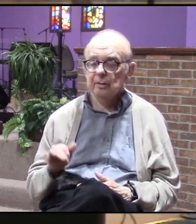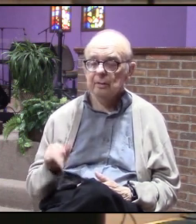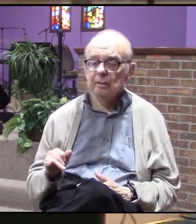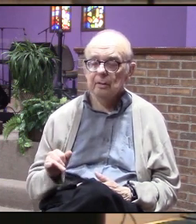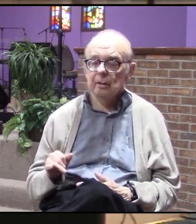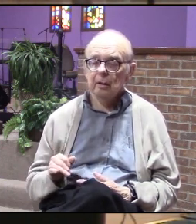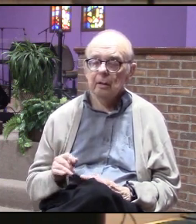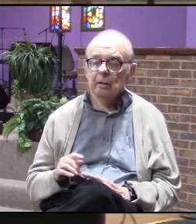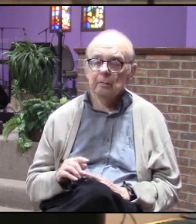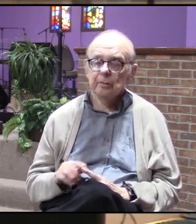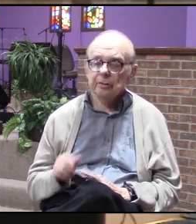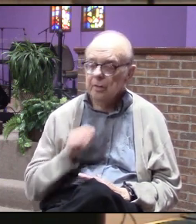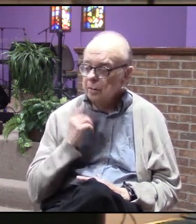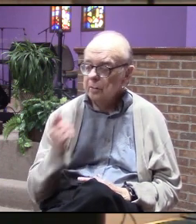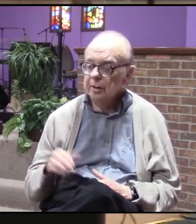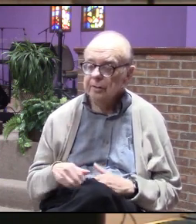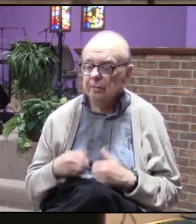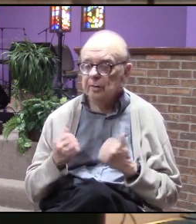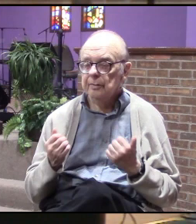But you're not just surviving.